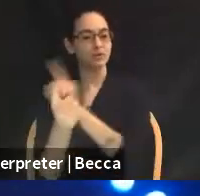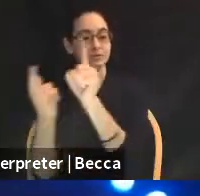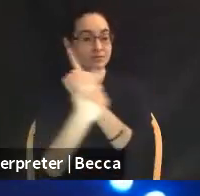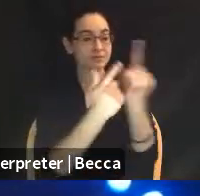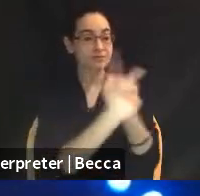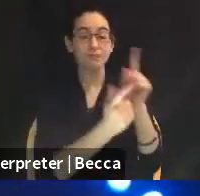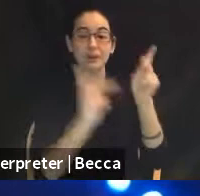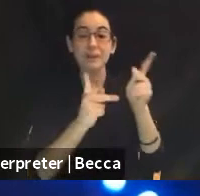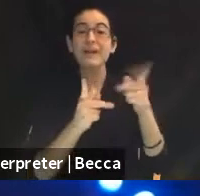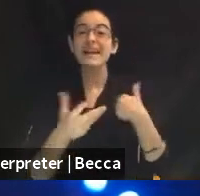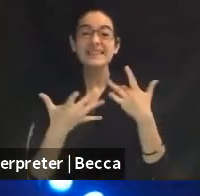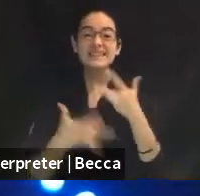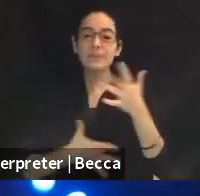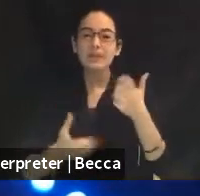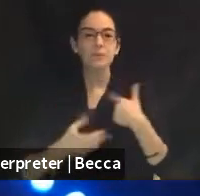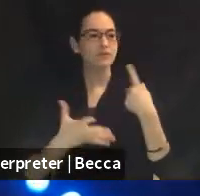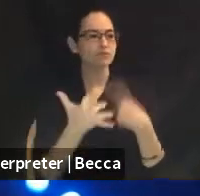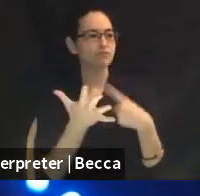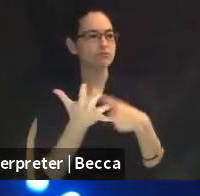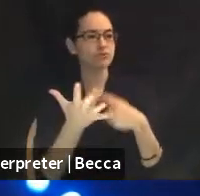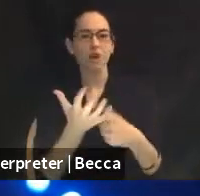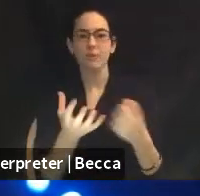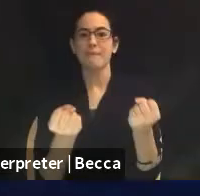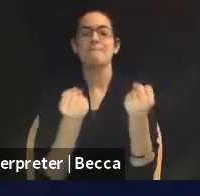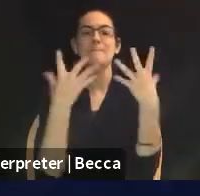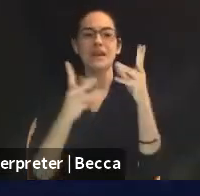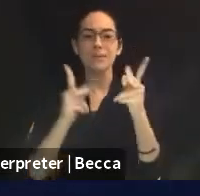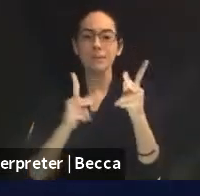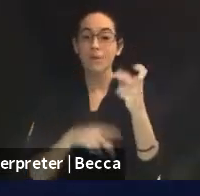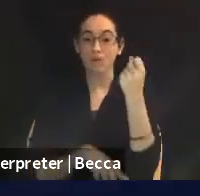dozens of people. Those are the only four people who wanted to talk to us.